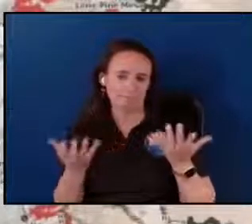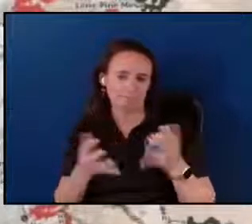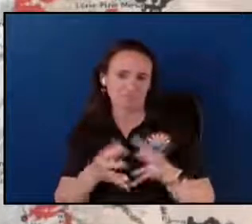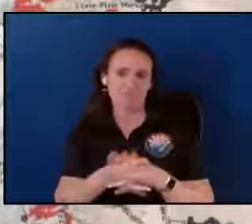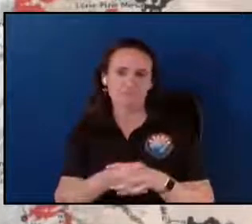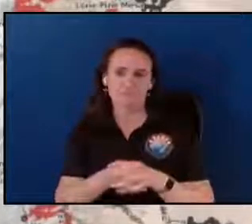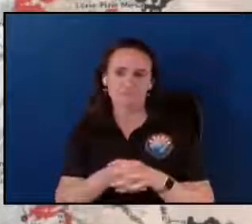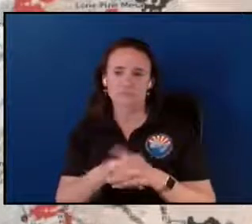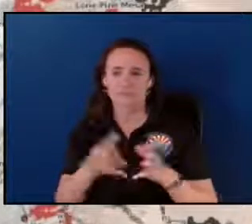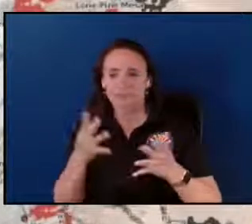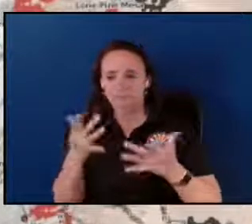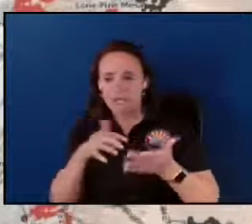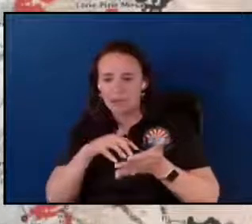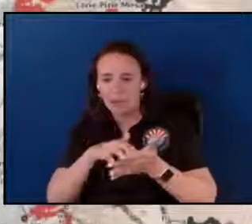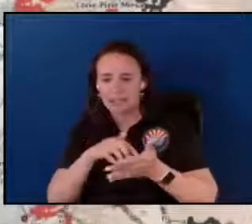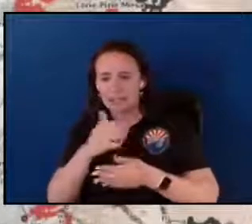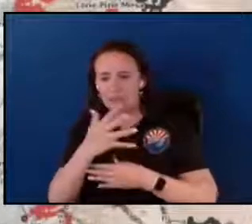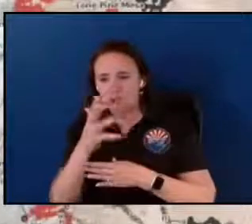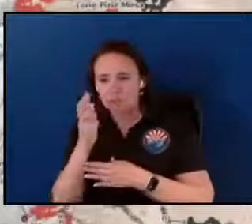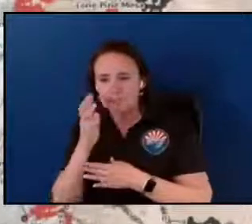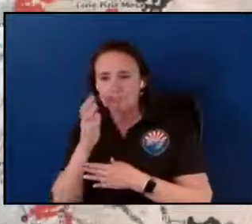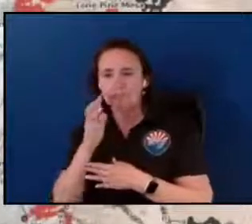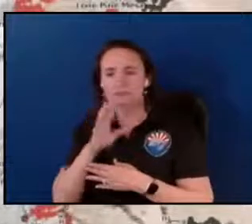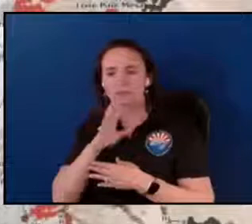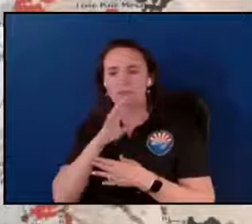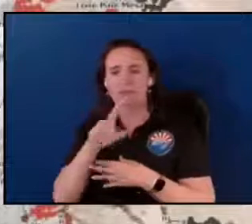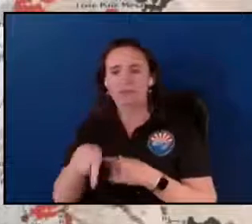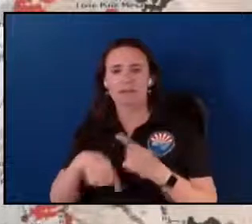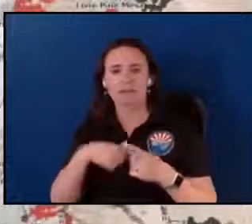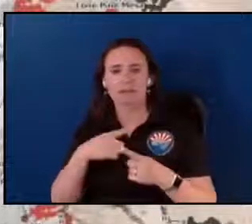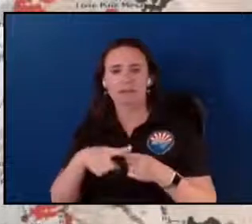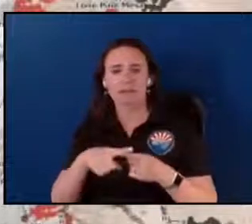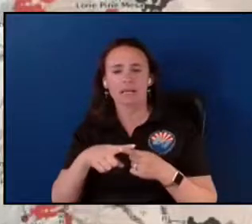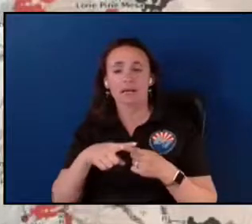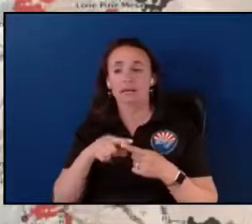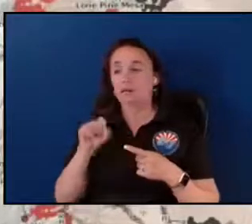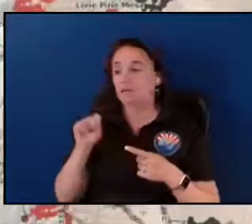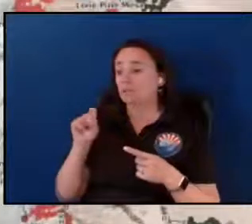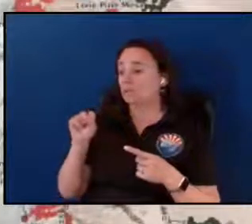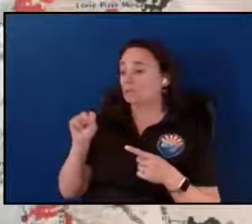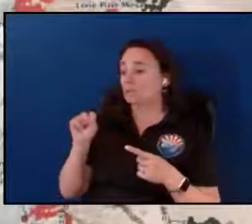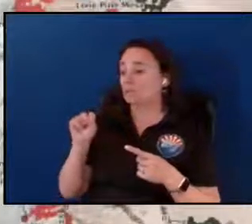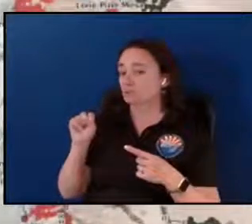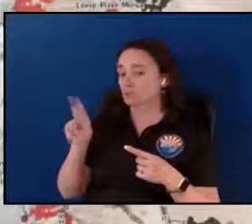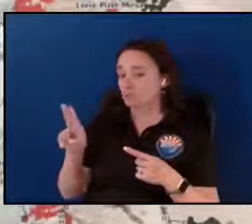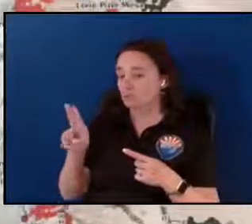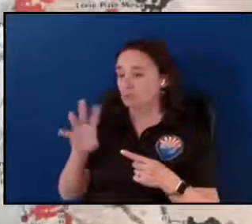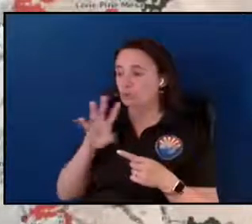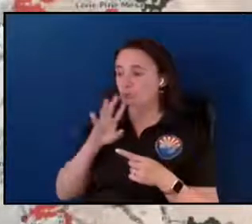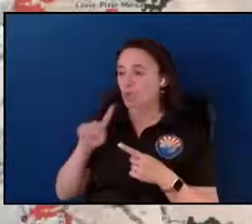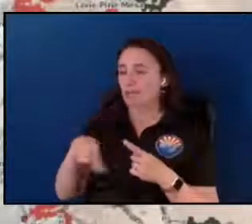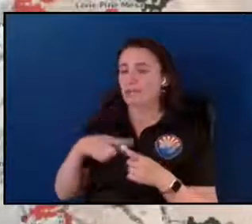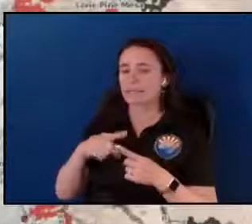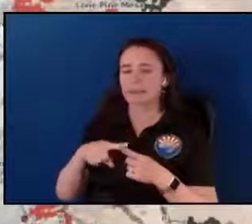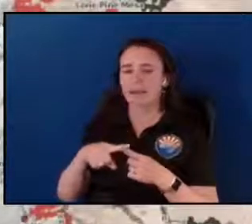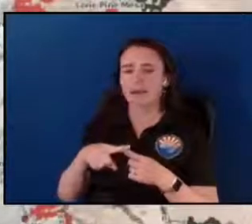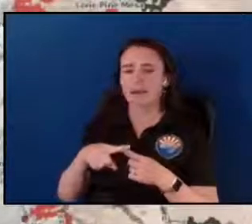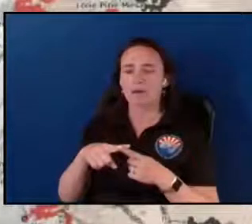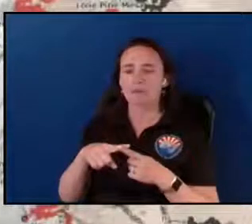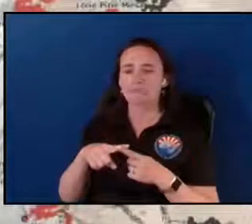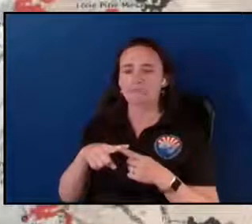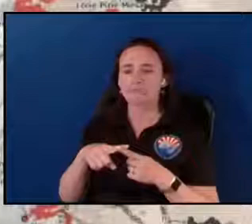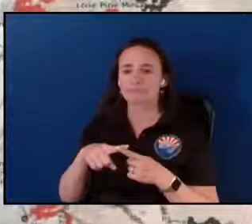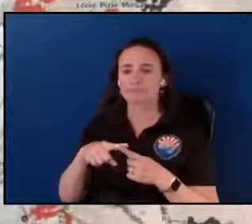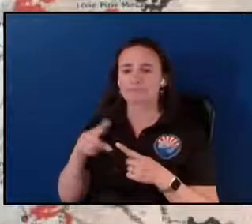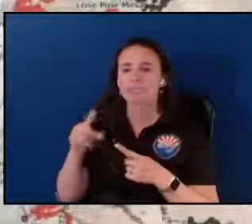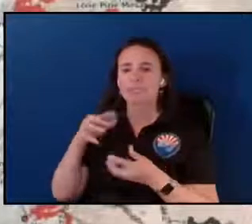trees, and also they're talking about, Stu was talking about, our fire behavior analyst was talking about smokes